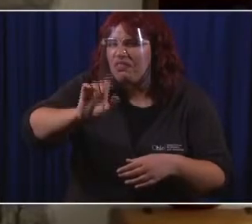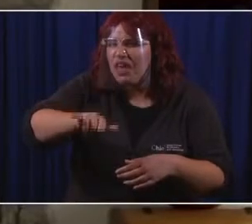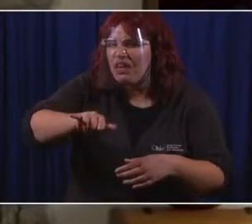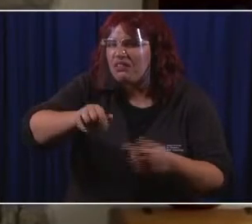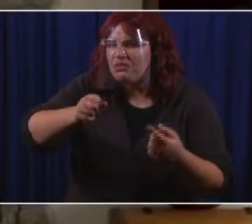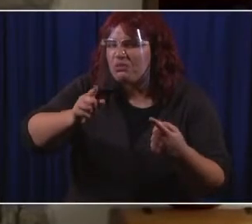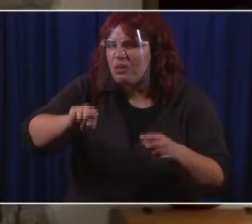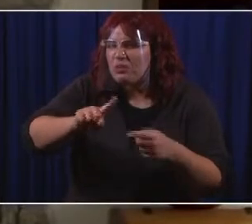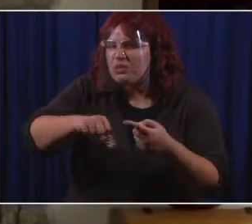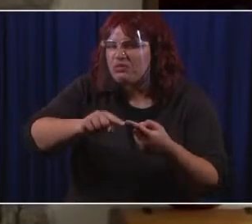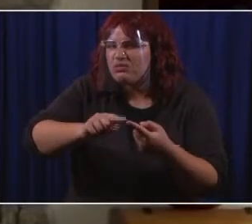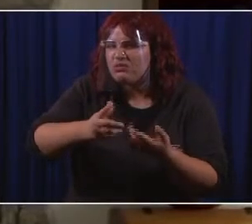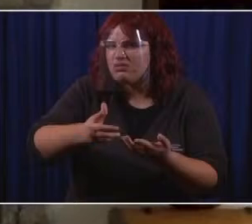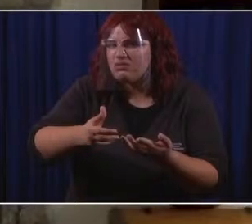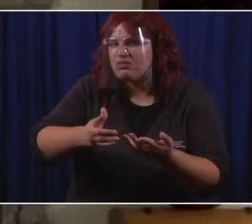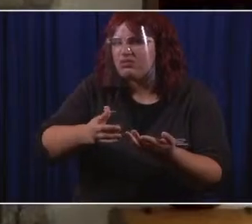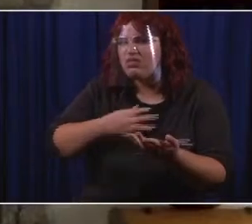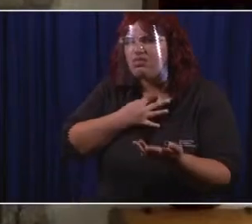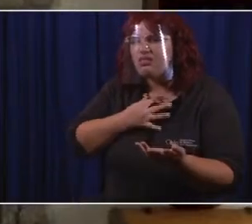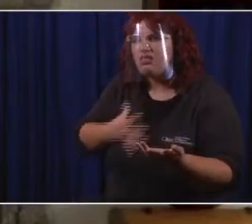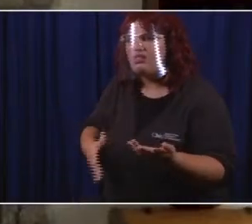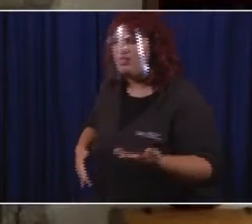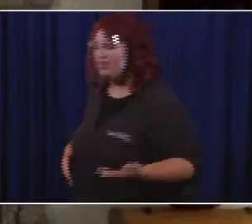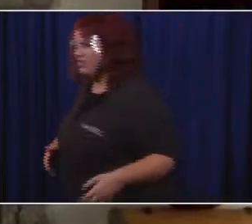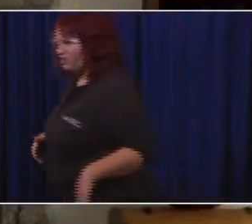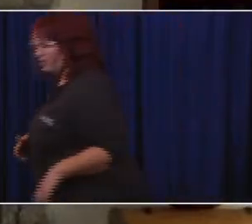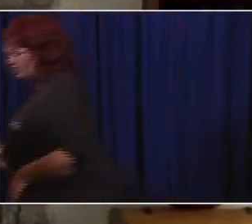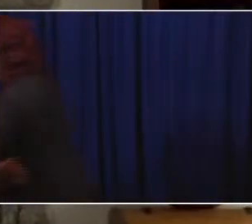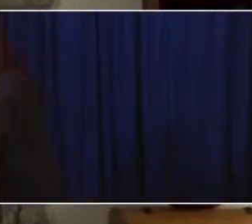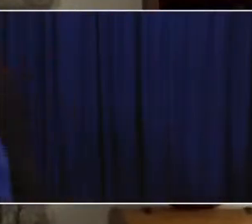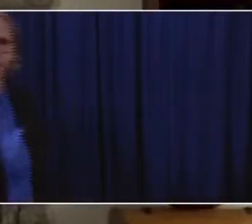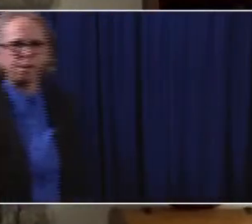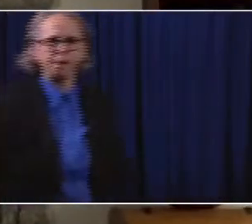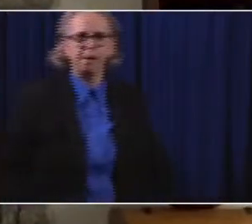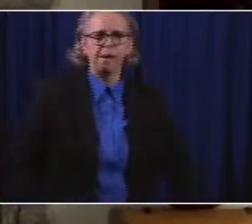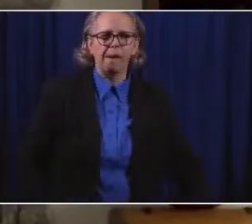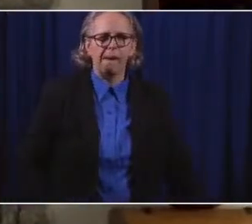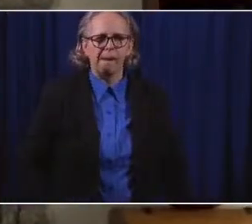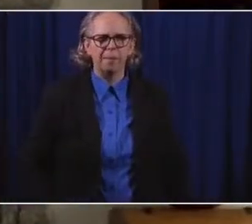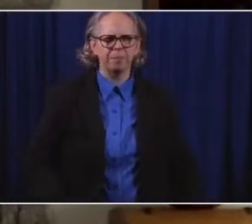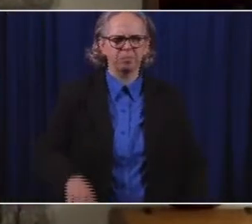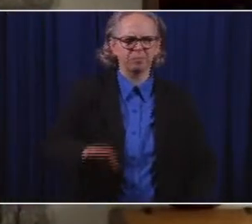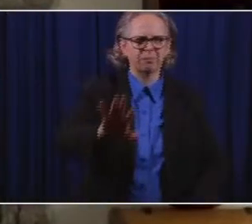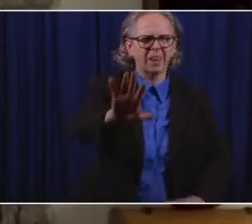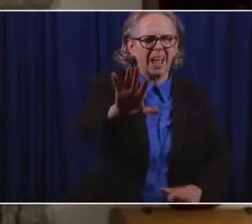said this before, and let me kind of try to articulate it maybe better.